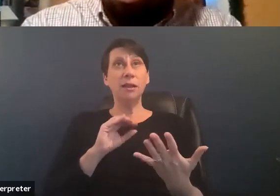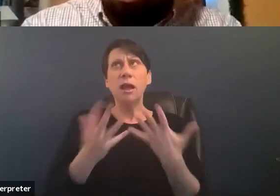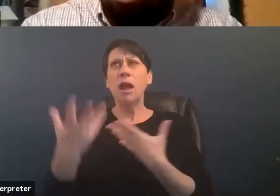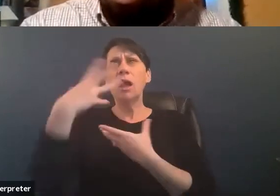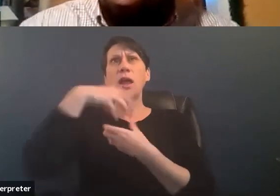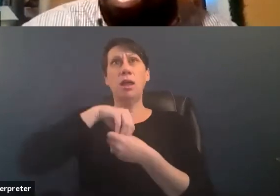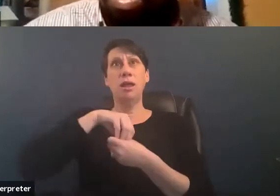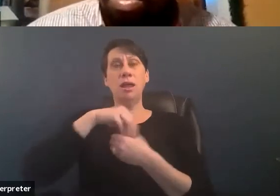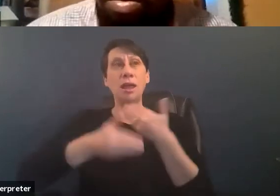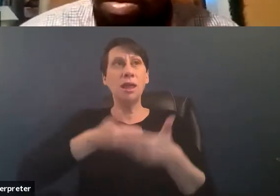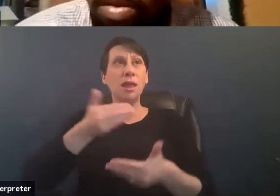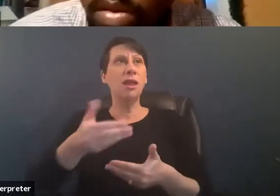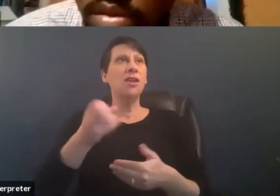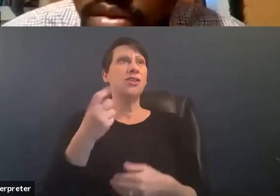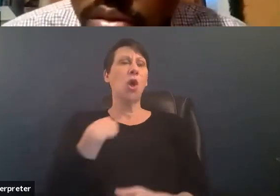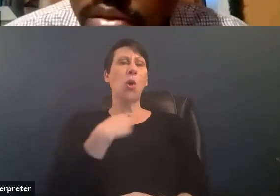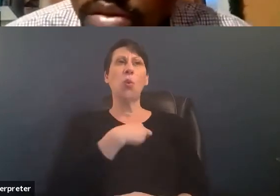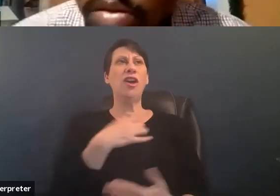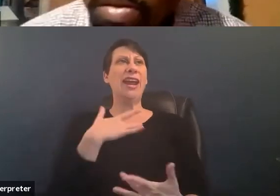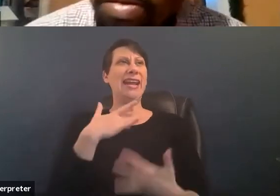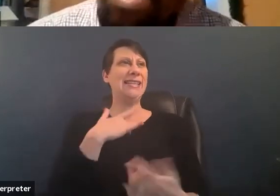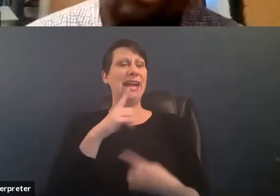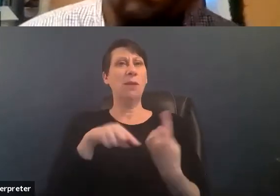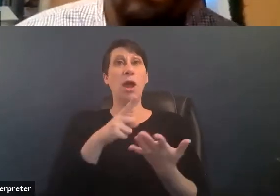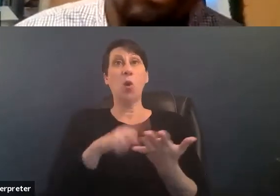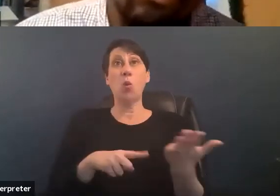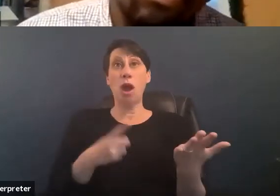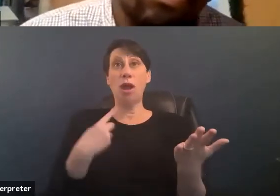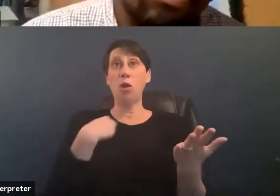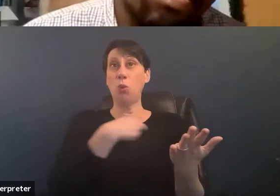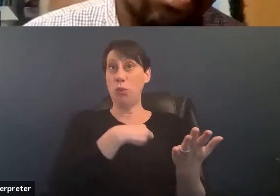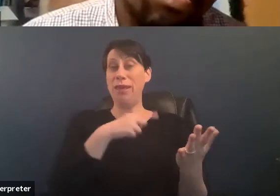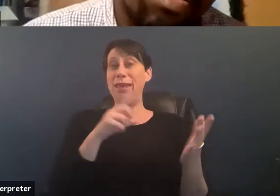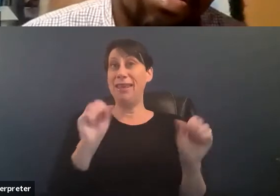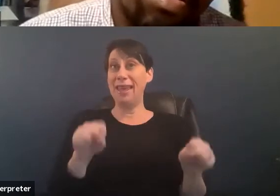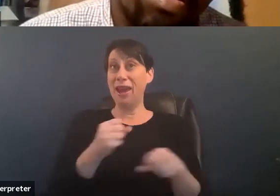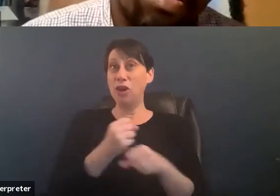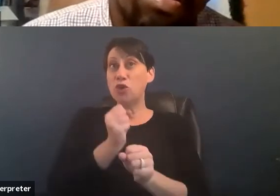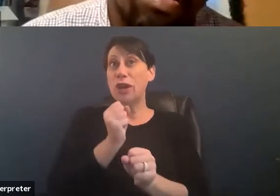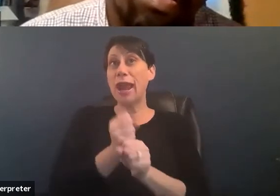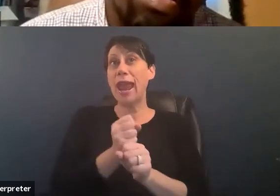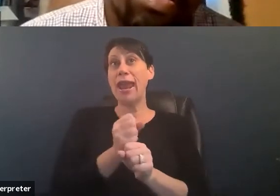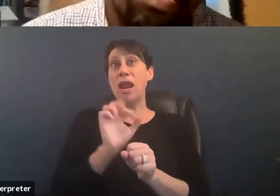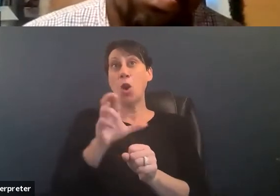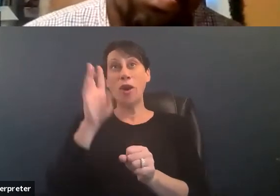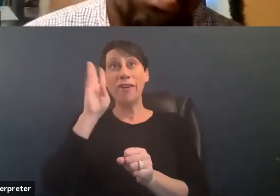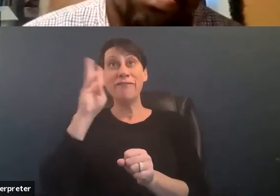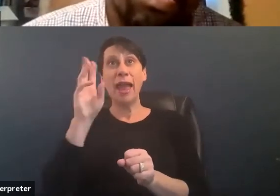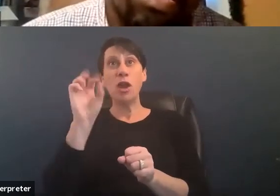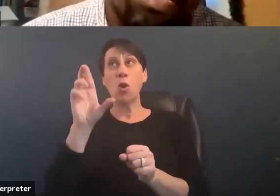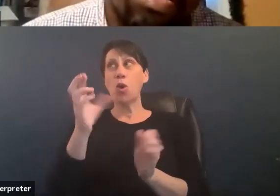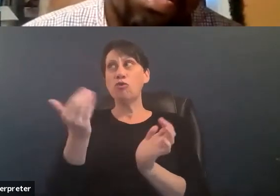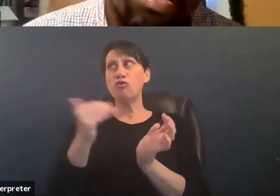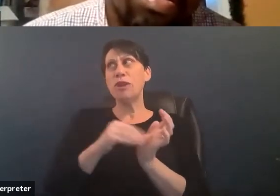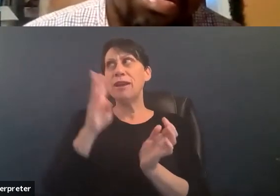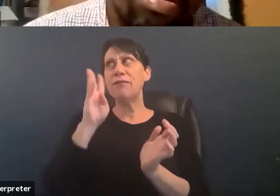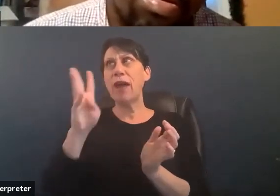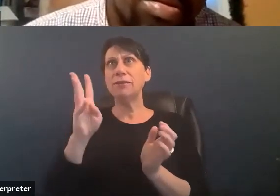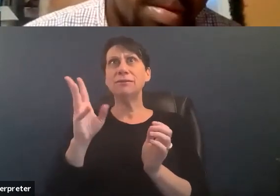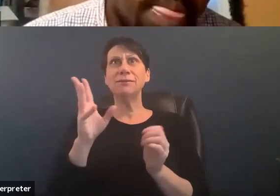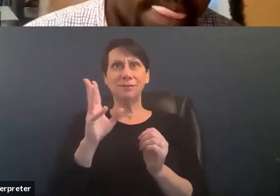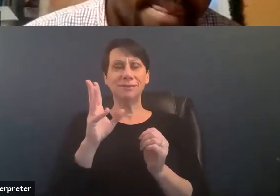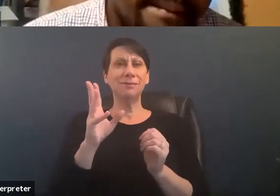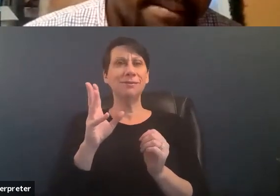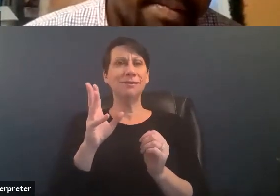these things that we're having to create or invent or reinvent, but we're determined to get